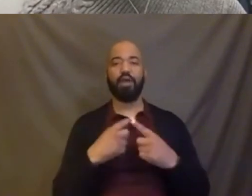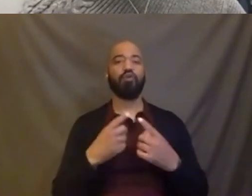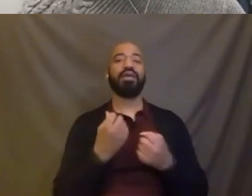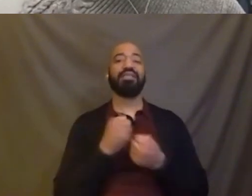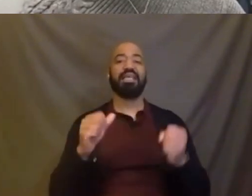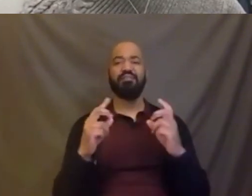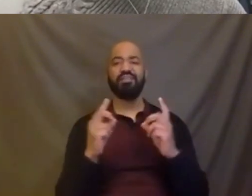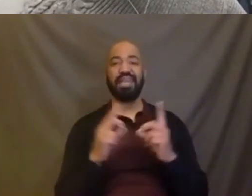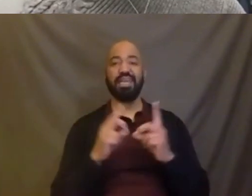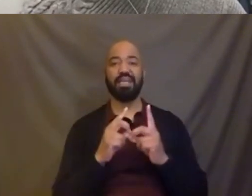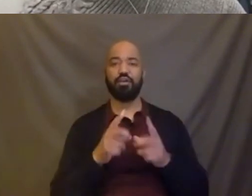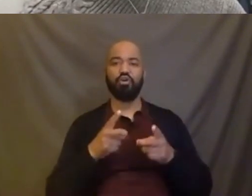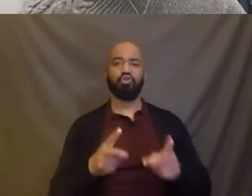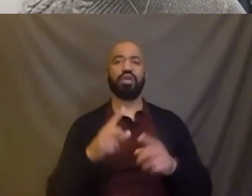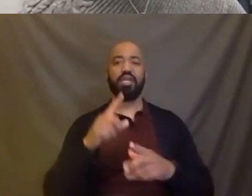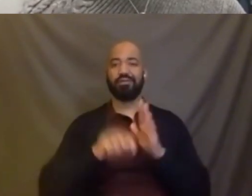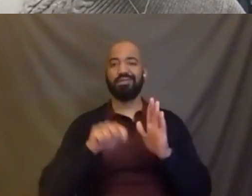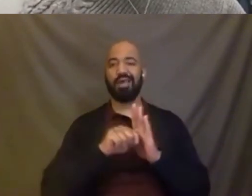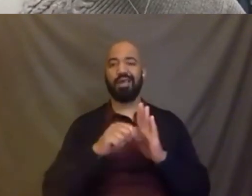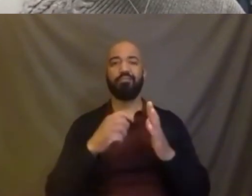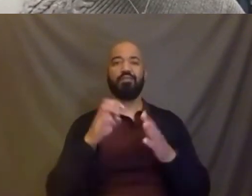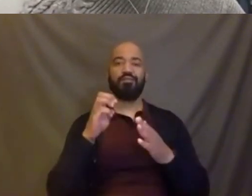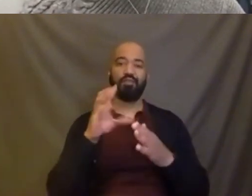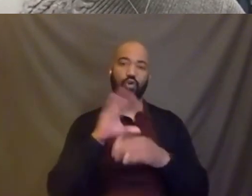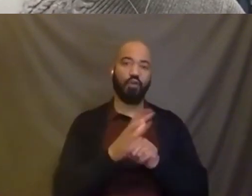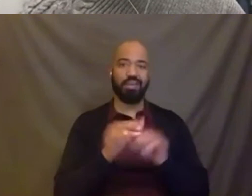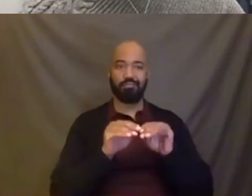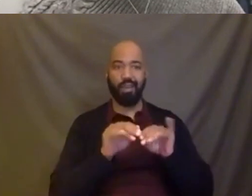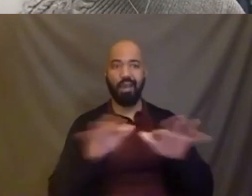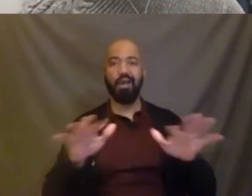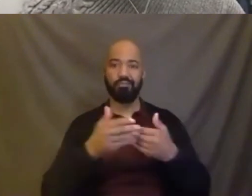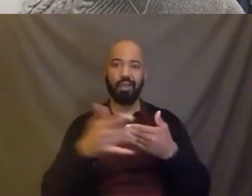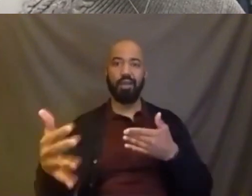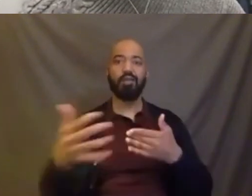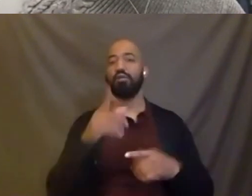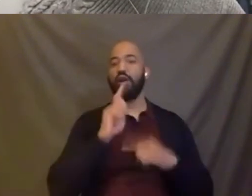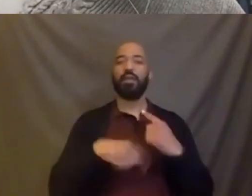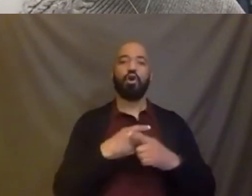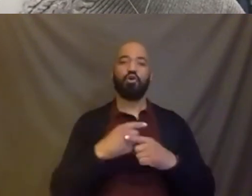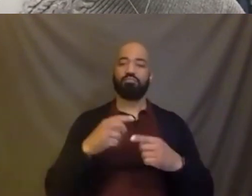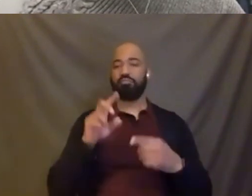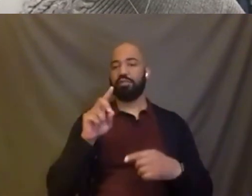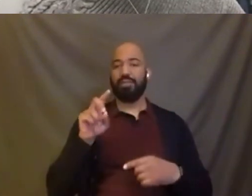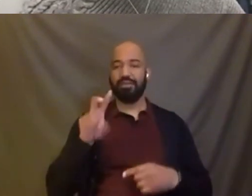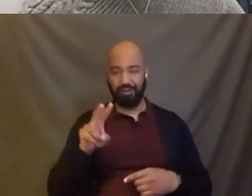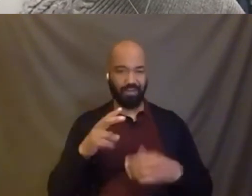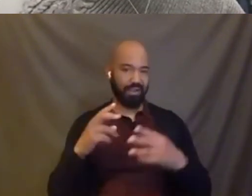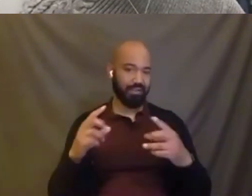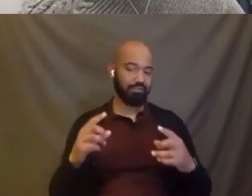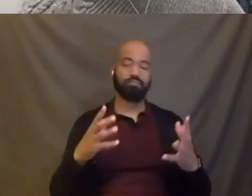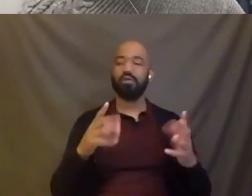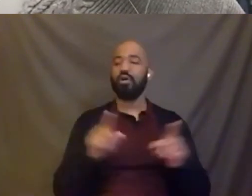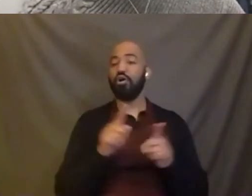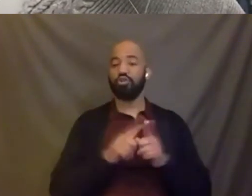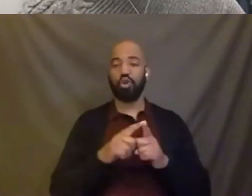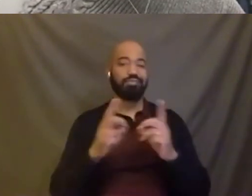COVID. So both talking about intimate partner violence, hookup apps, and some of those things like, can you kiss people, which we